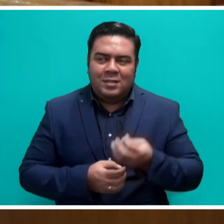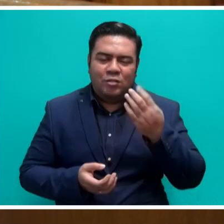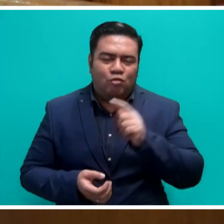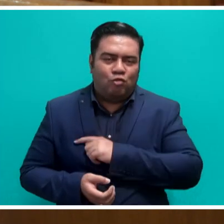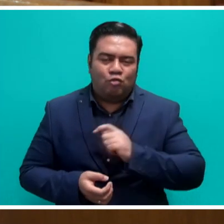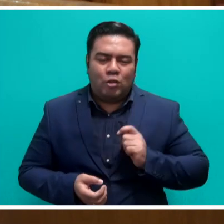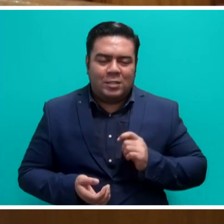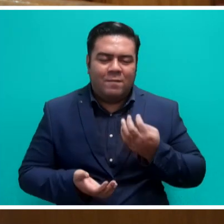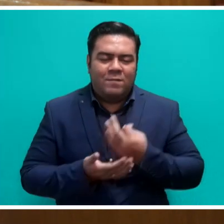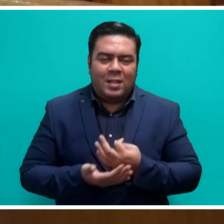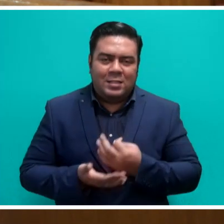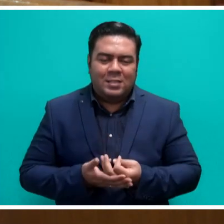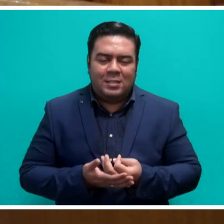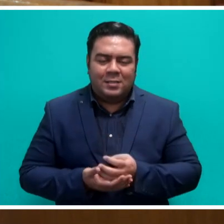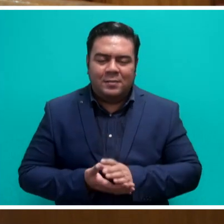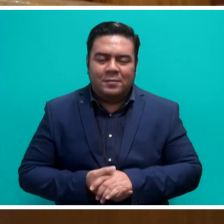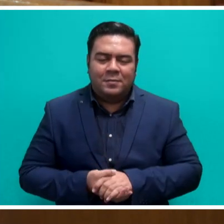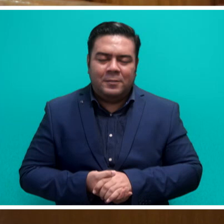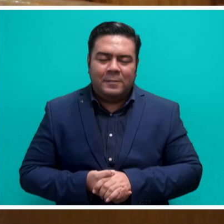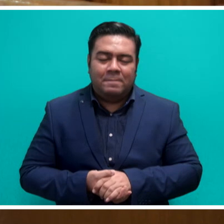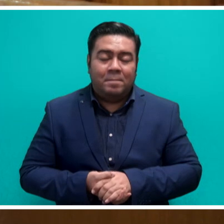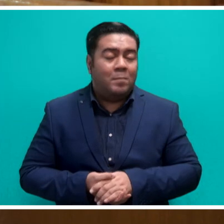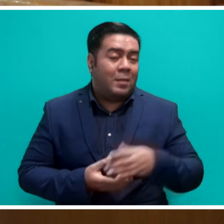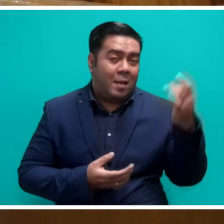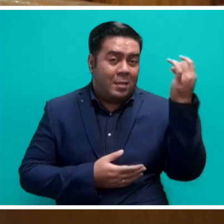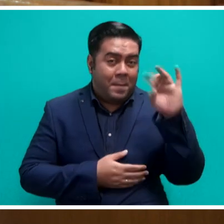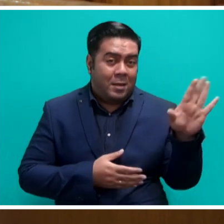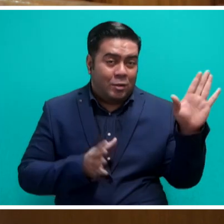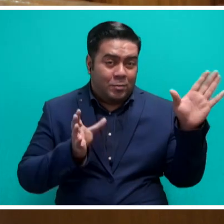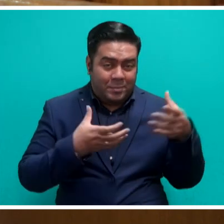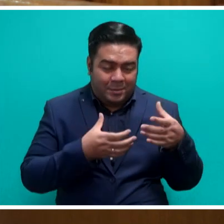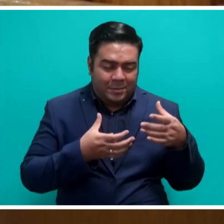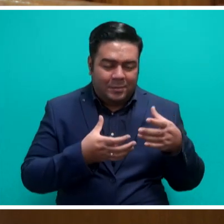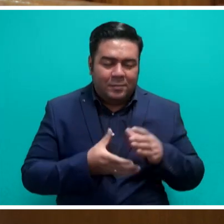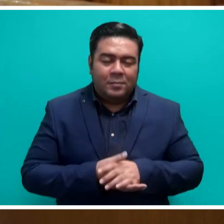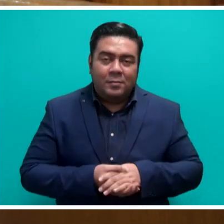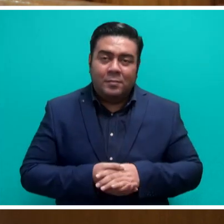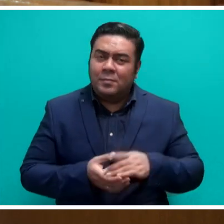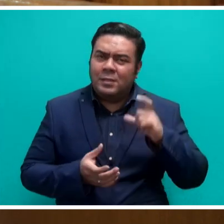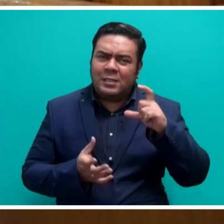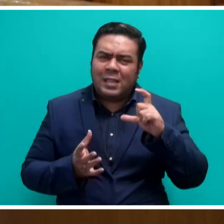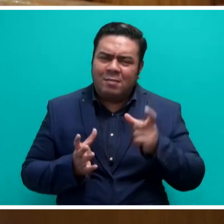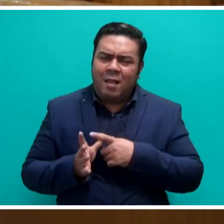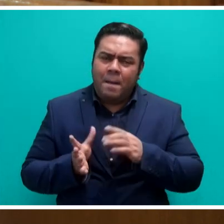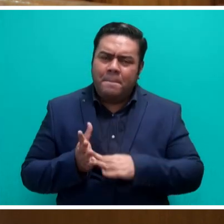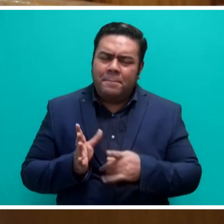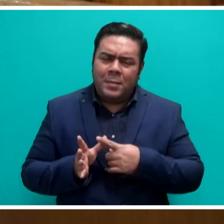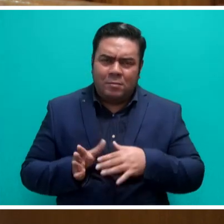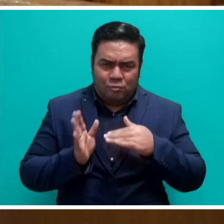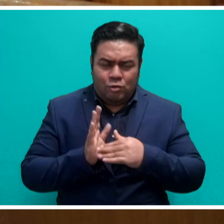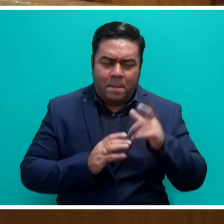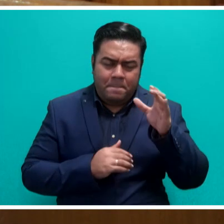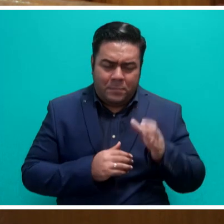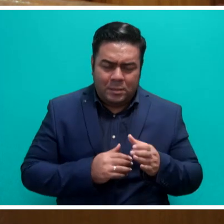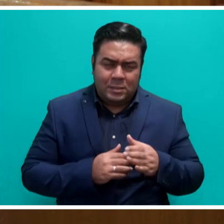as referred to earlier. The independent committee consists of Mr. Dama Remuria as chairperson,